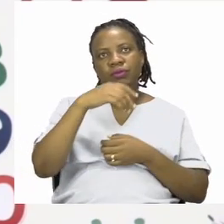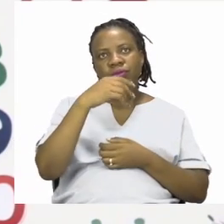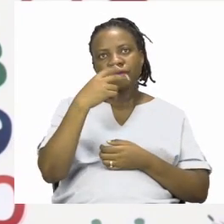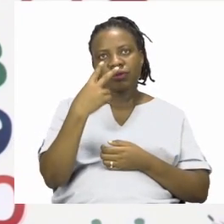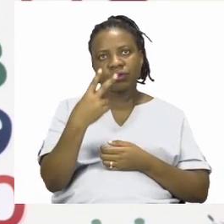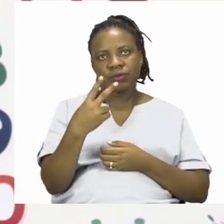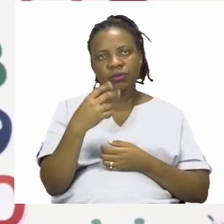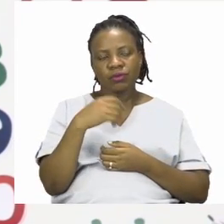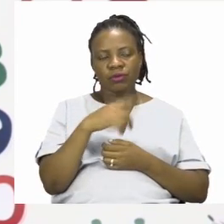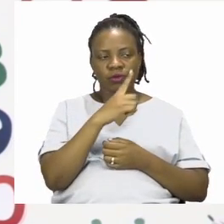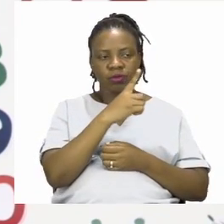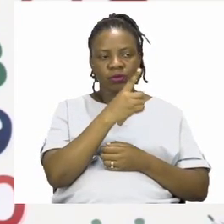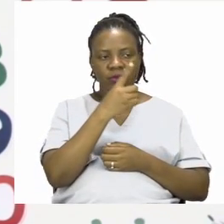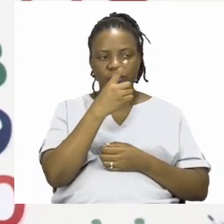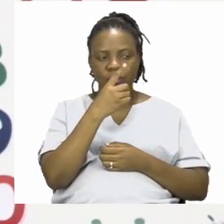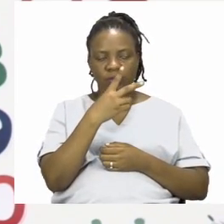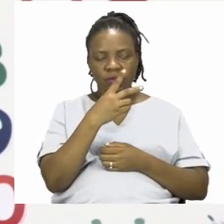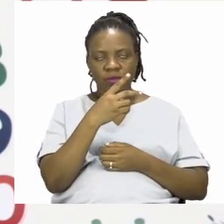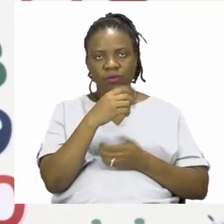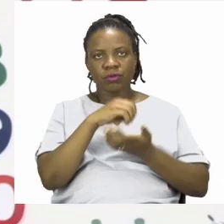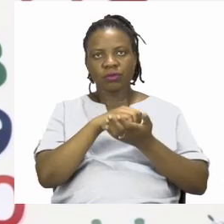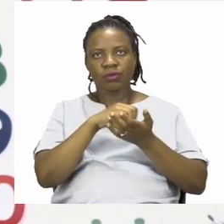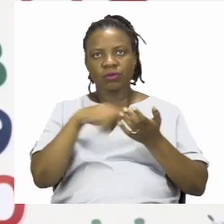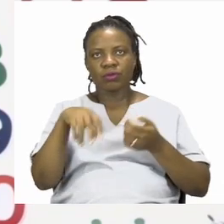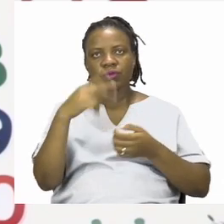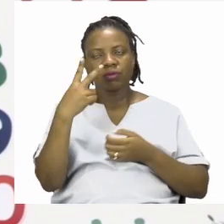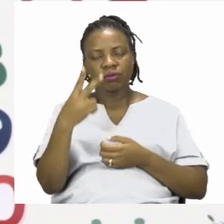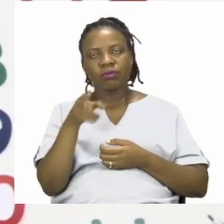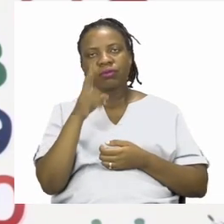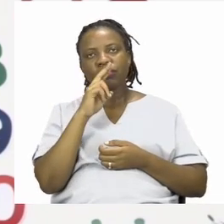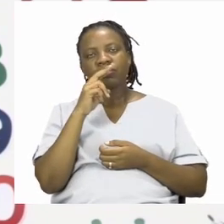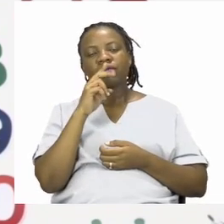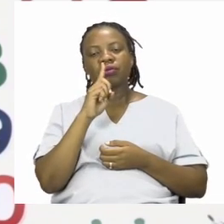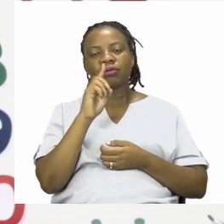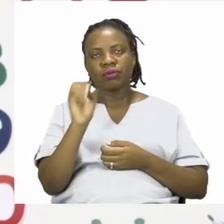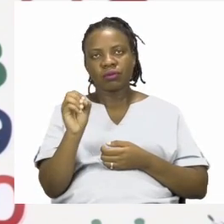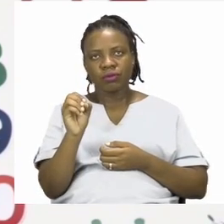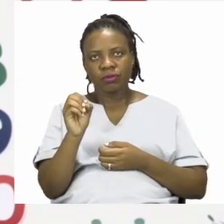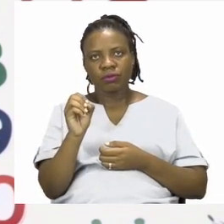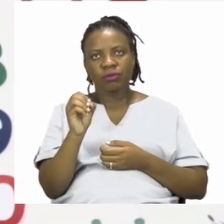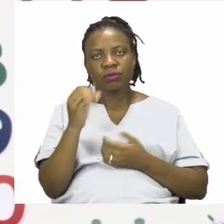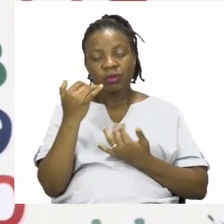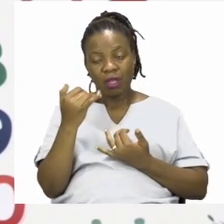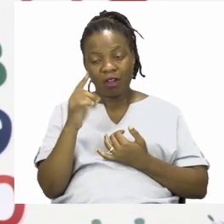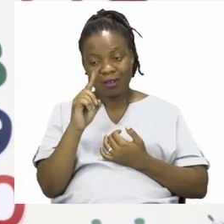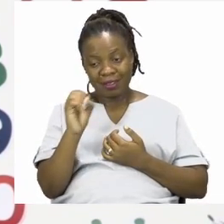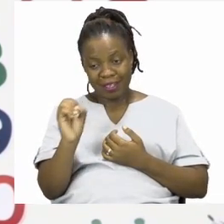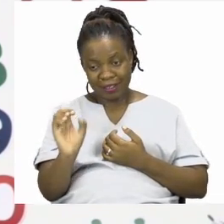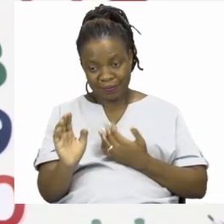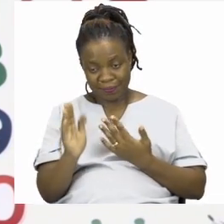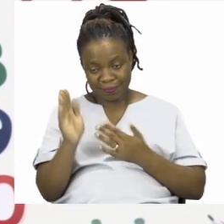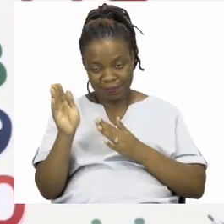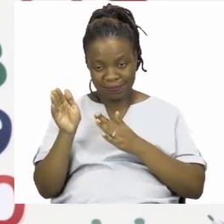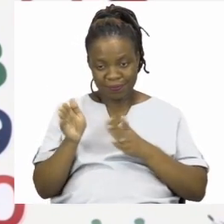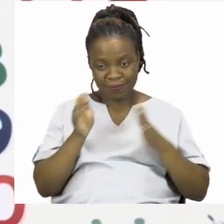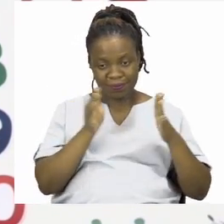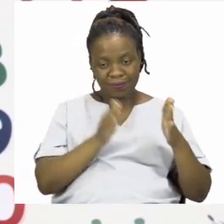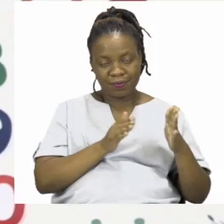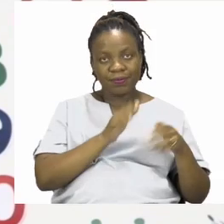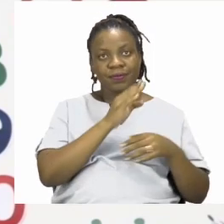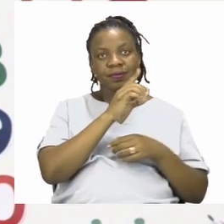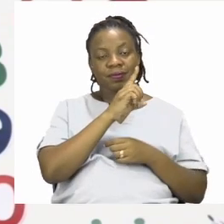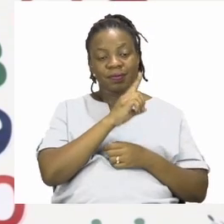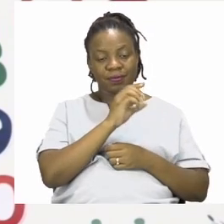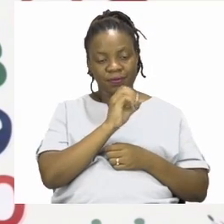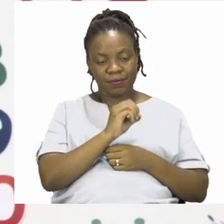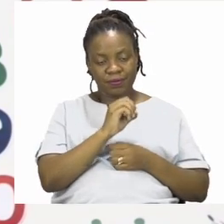12 minus 2 and then it is equal to 10. Now we have 10 left. Now we have to subtract 2